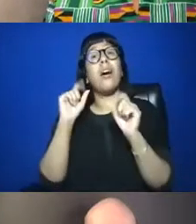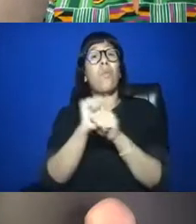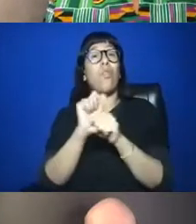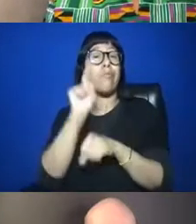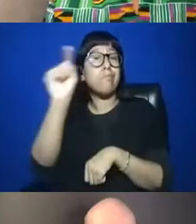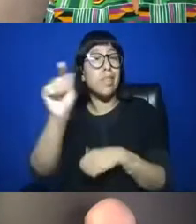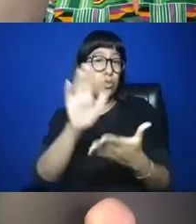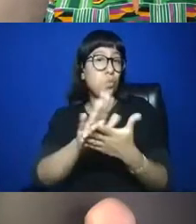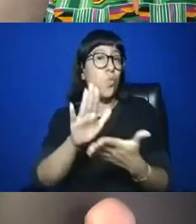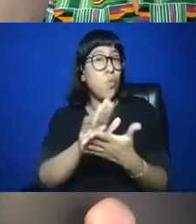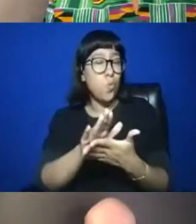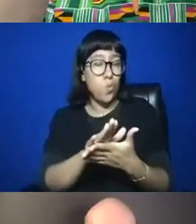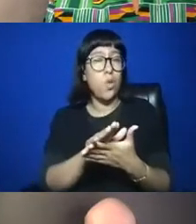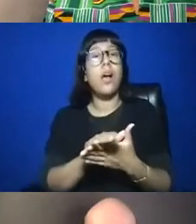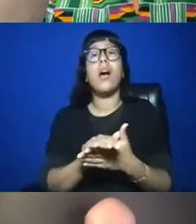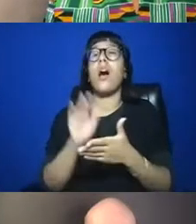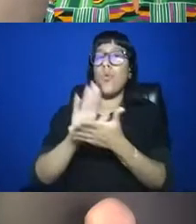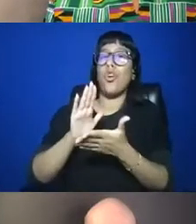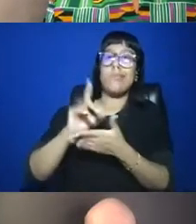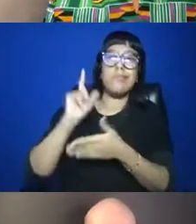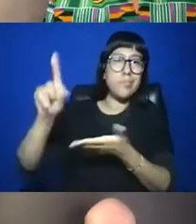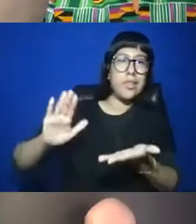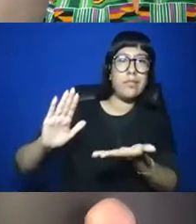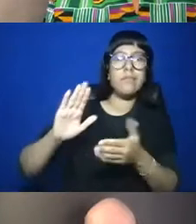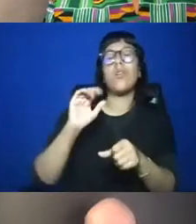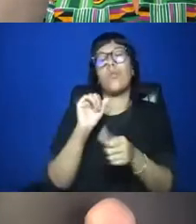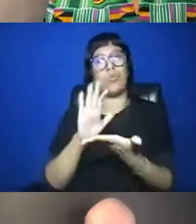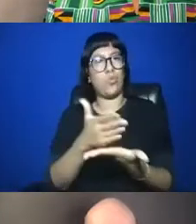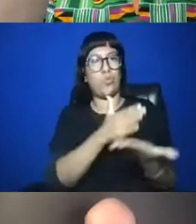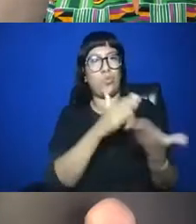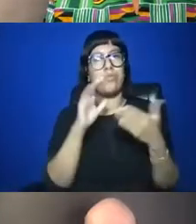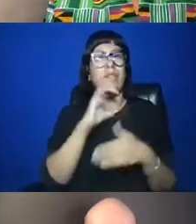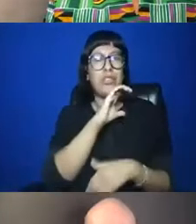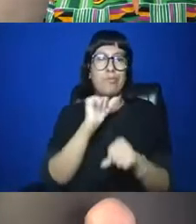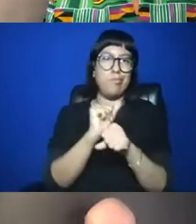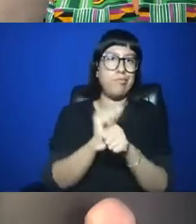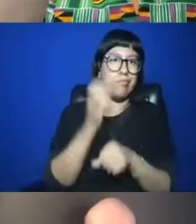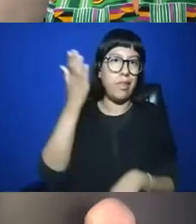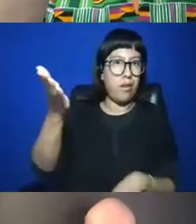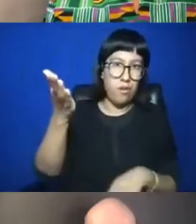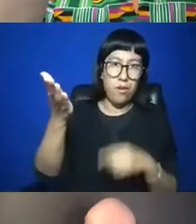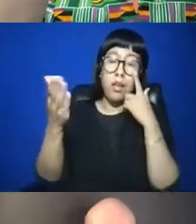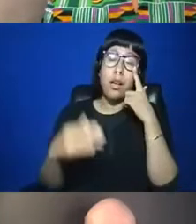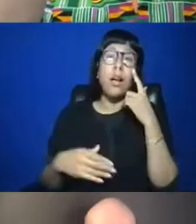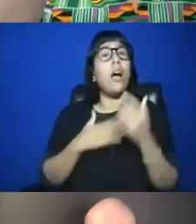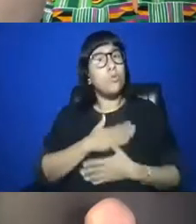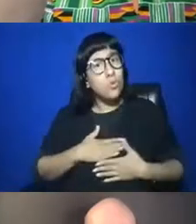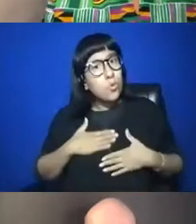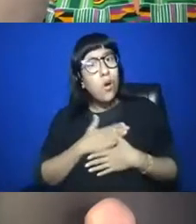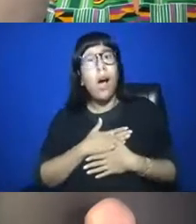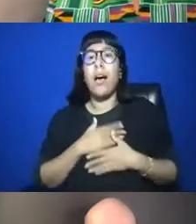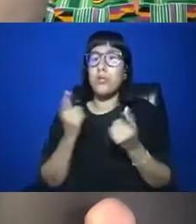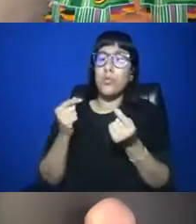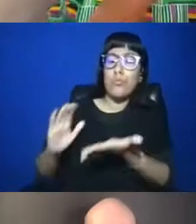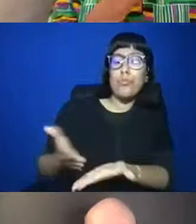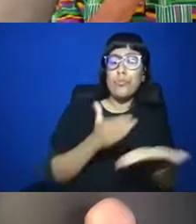I'm working at the kitchen because I like this, because feeding the kids,